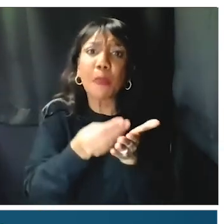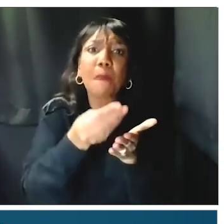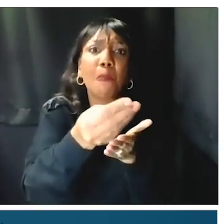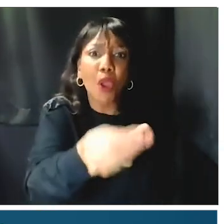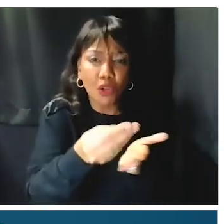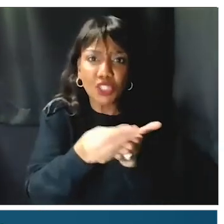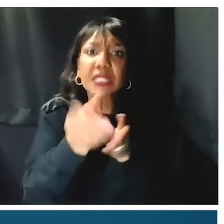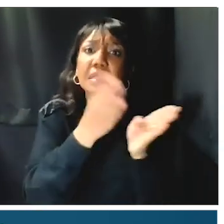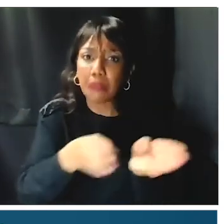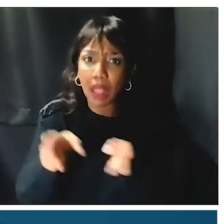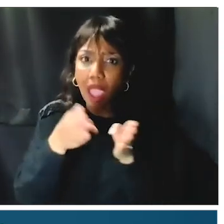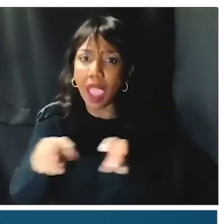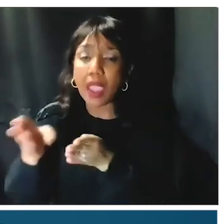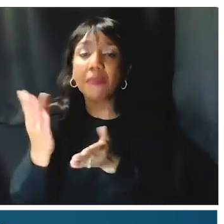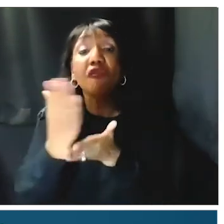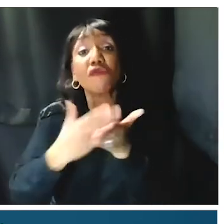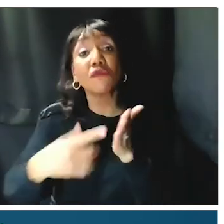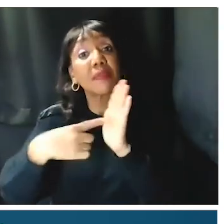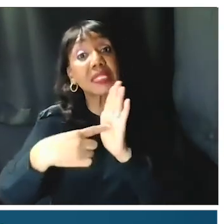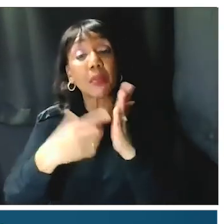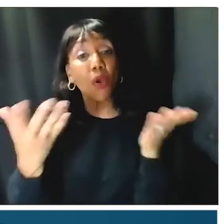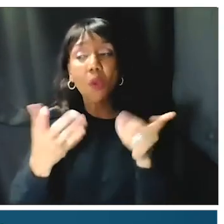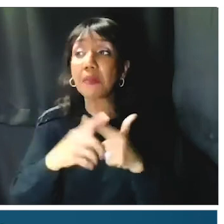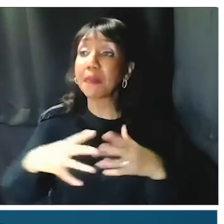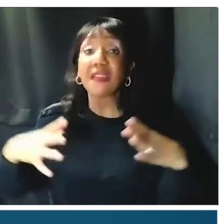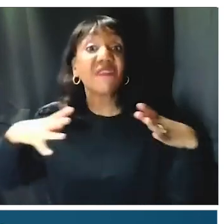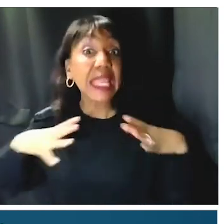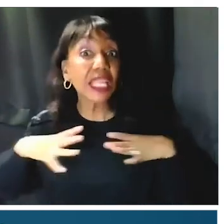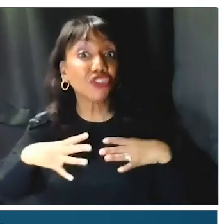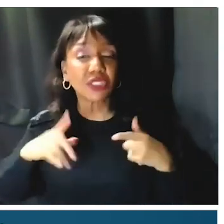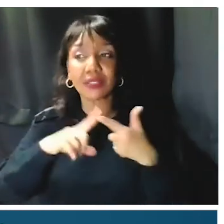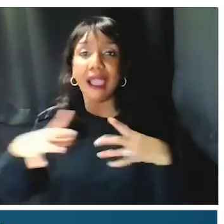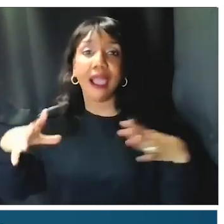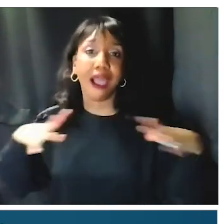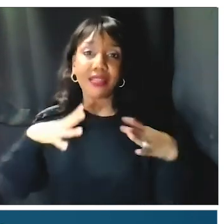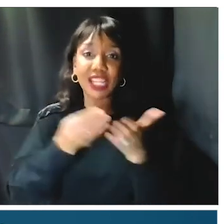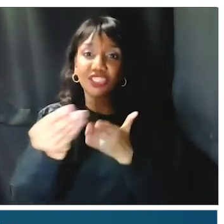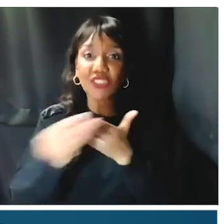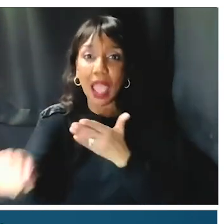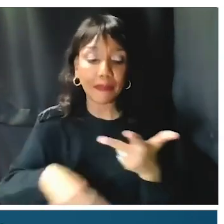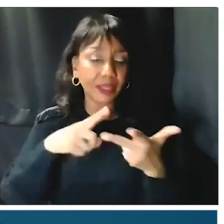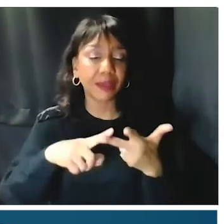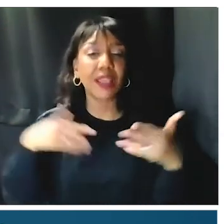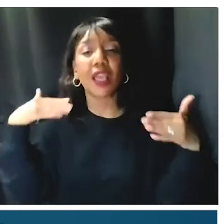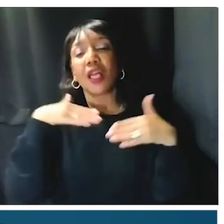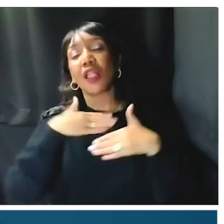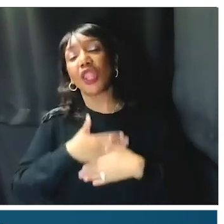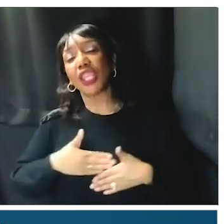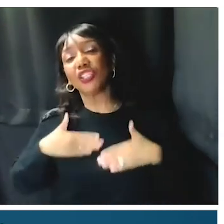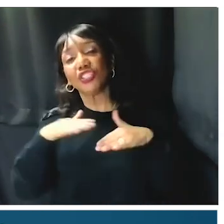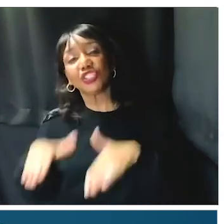these are vacations, holiday shopping, leisure expenses such as game systems or other